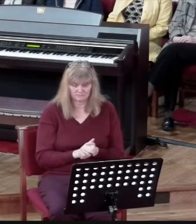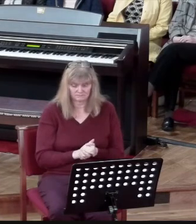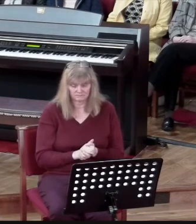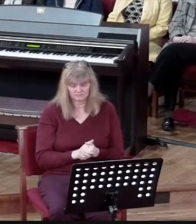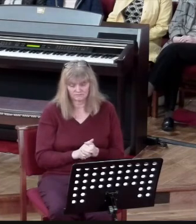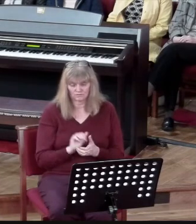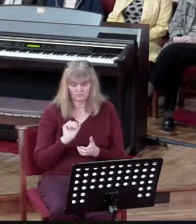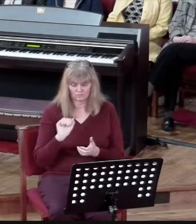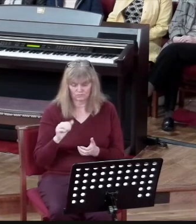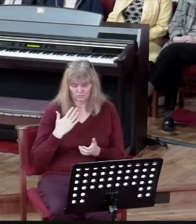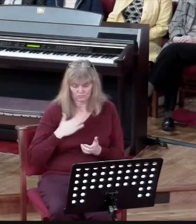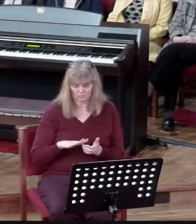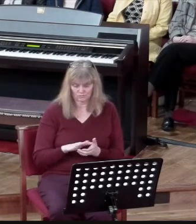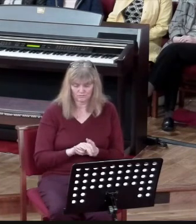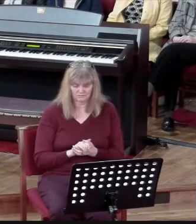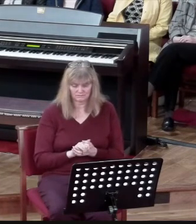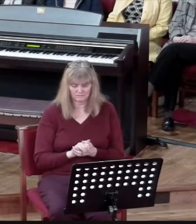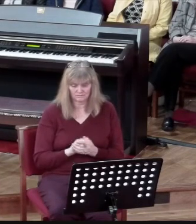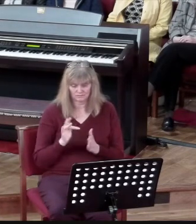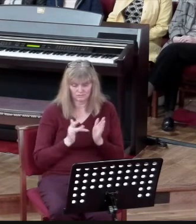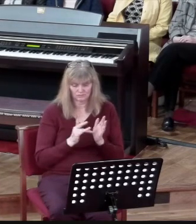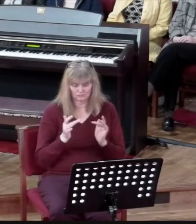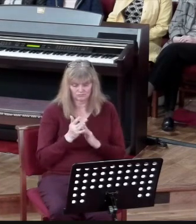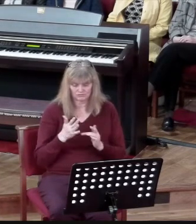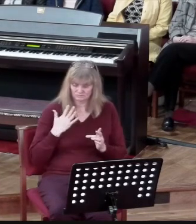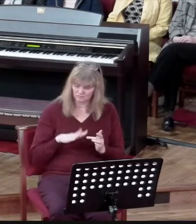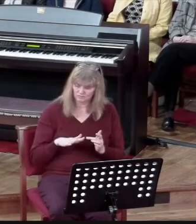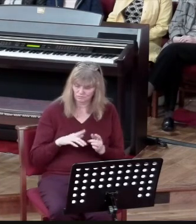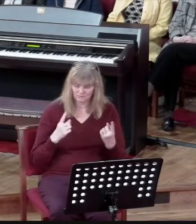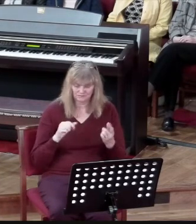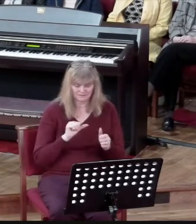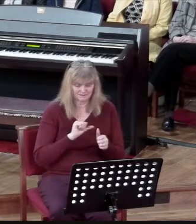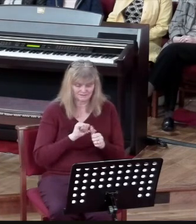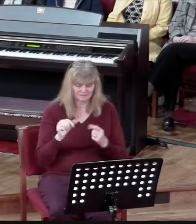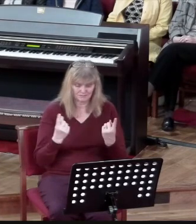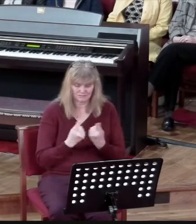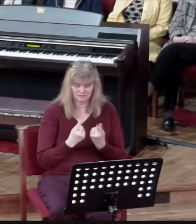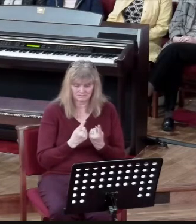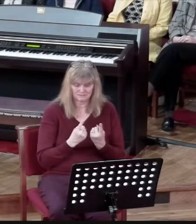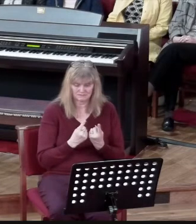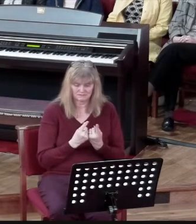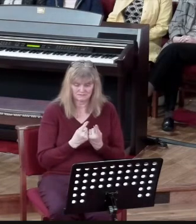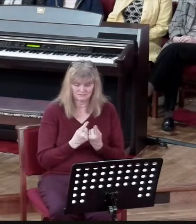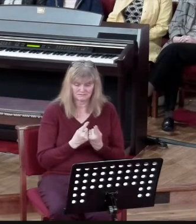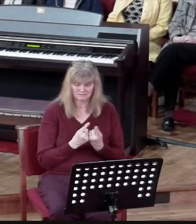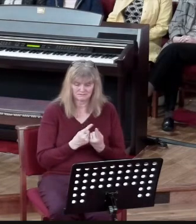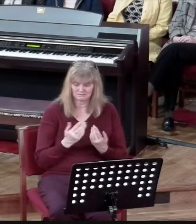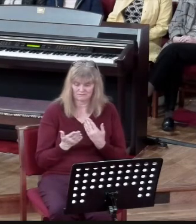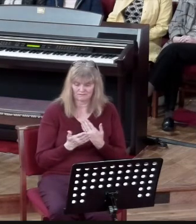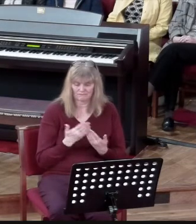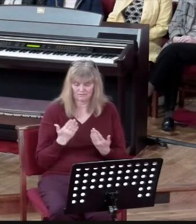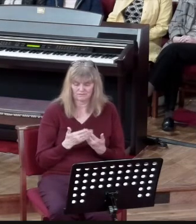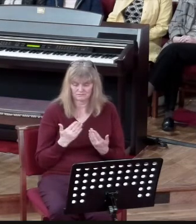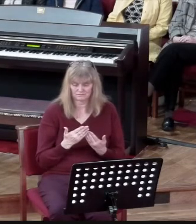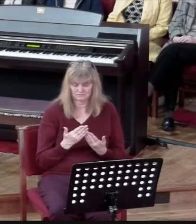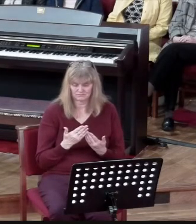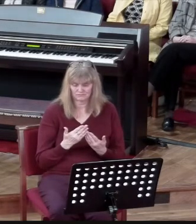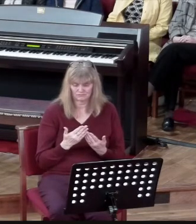wants is the very best there is. There is nothing better than what he wants. We might think we want this and want